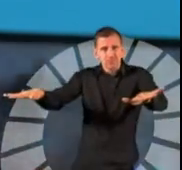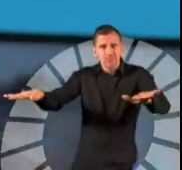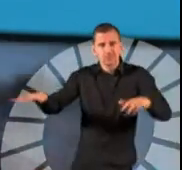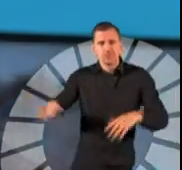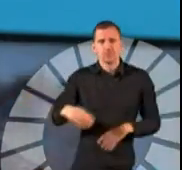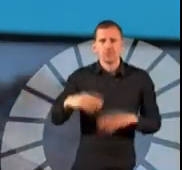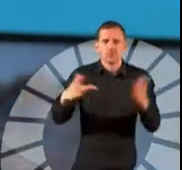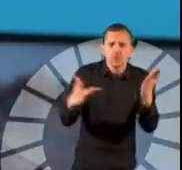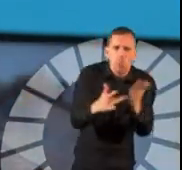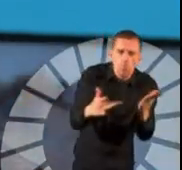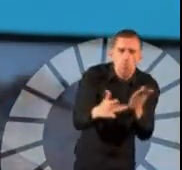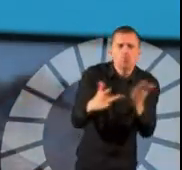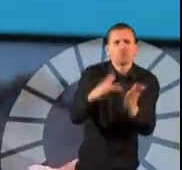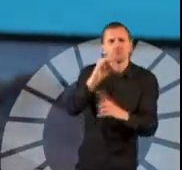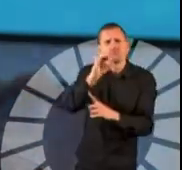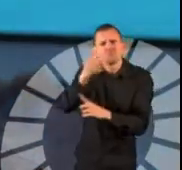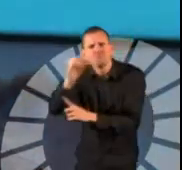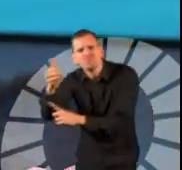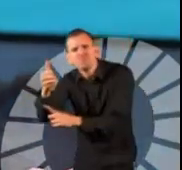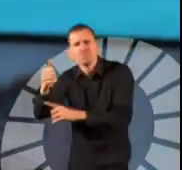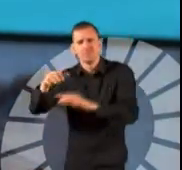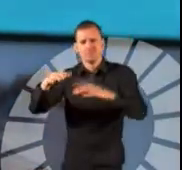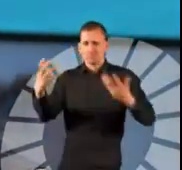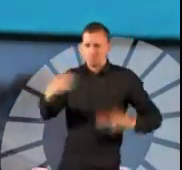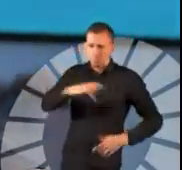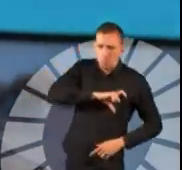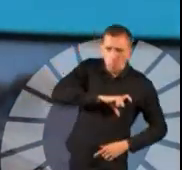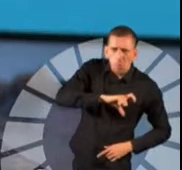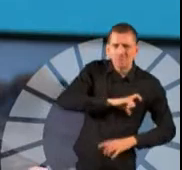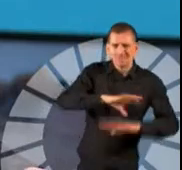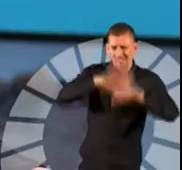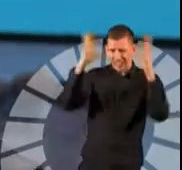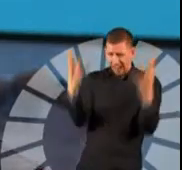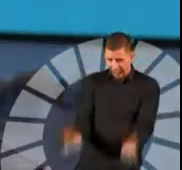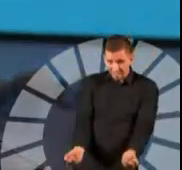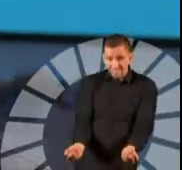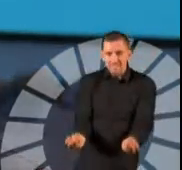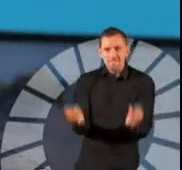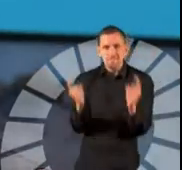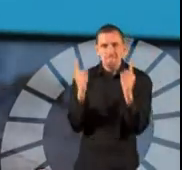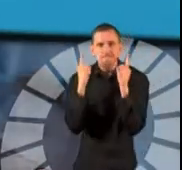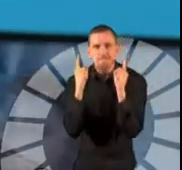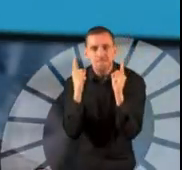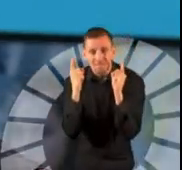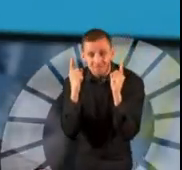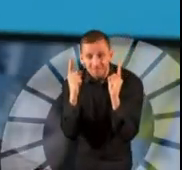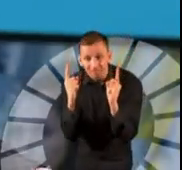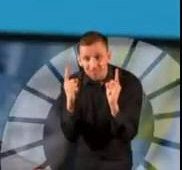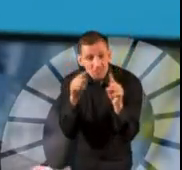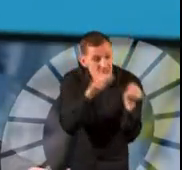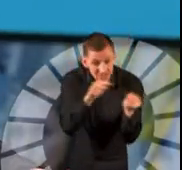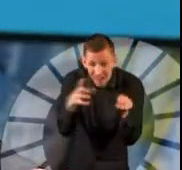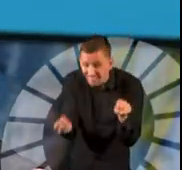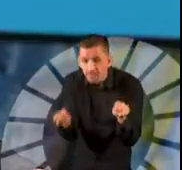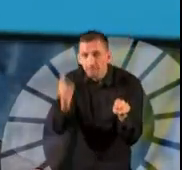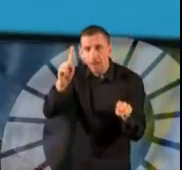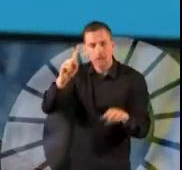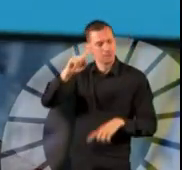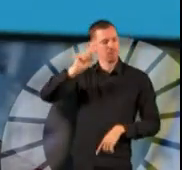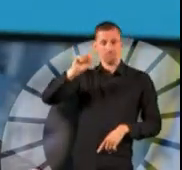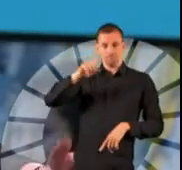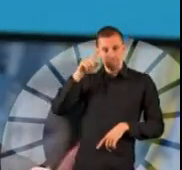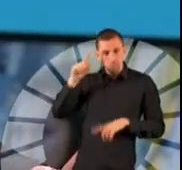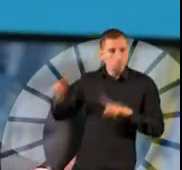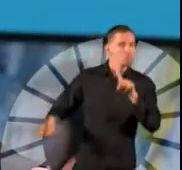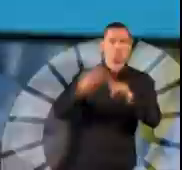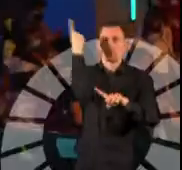something differently this time. We need to use this historic moment to do something differently. And my generation is calling